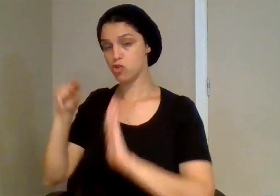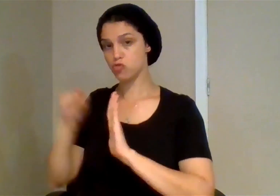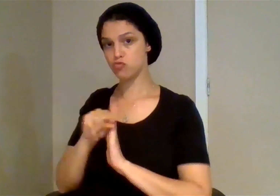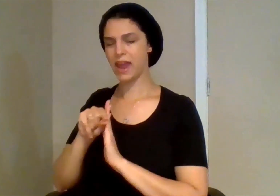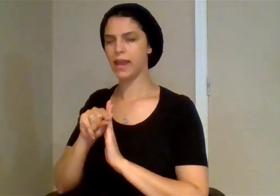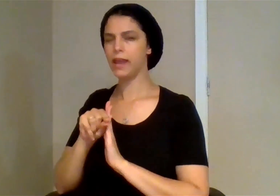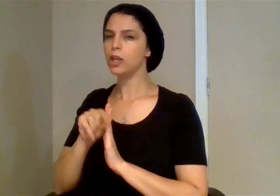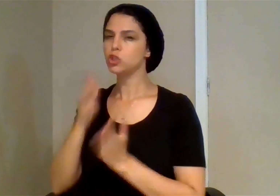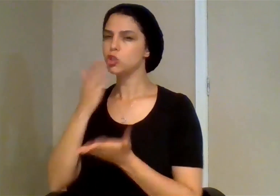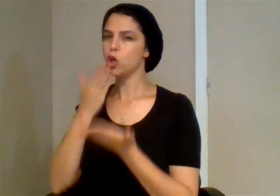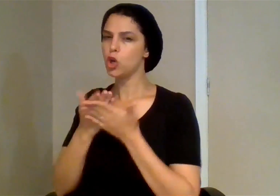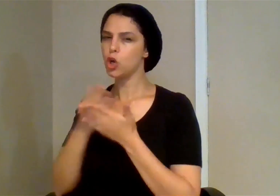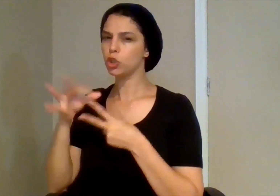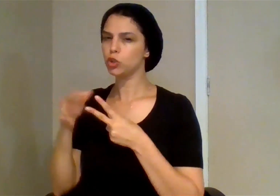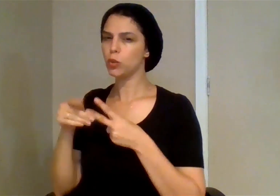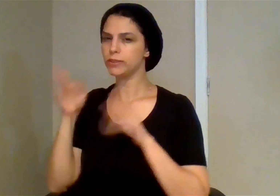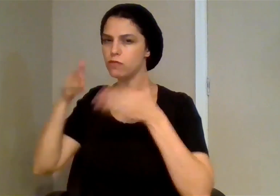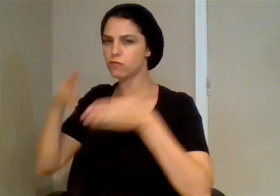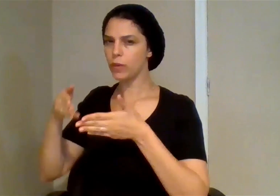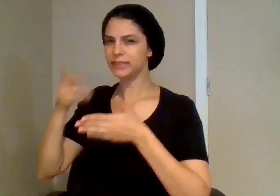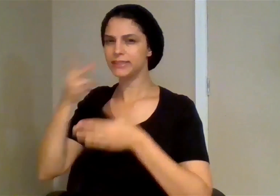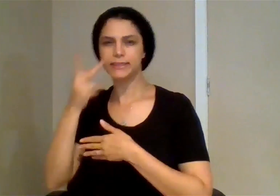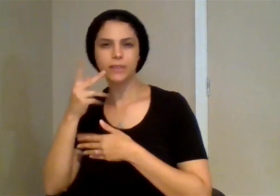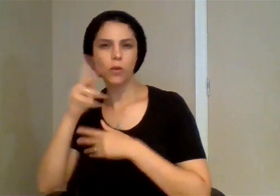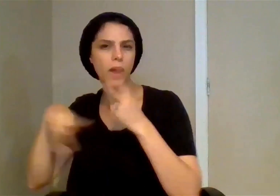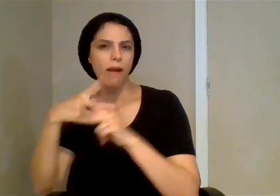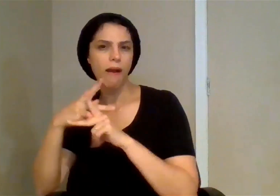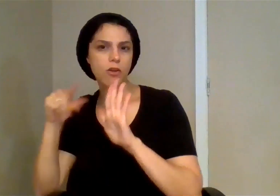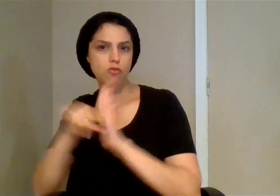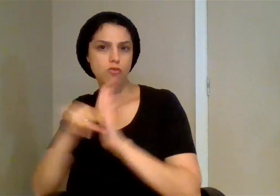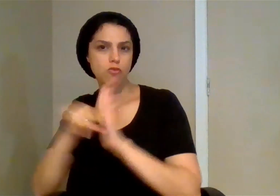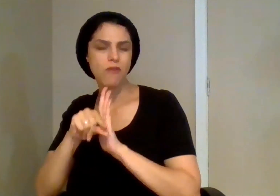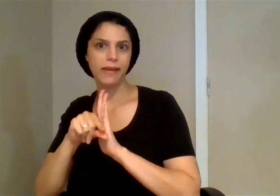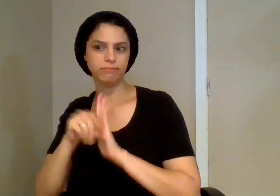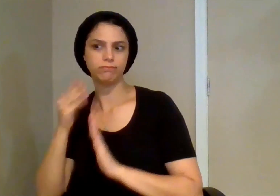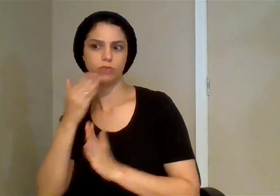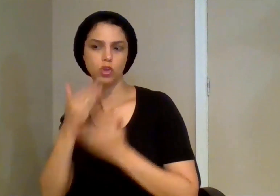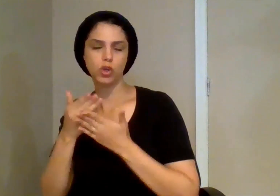of the report card and for your child's grade.